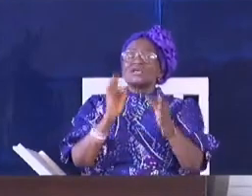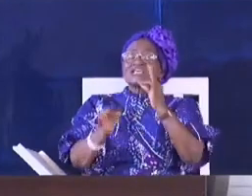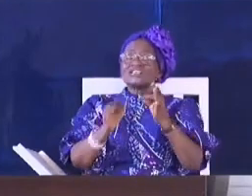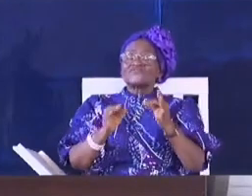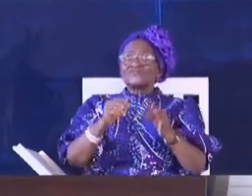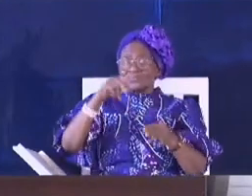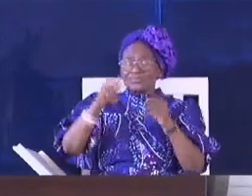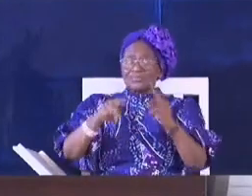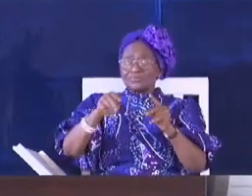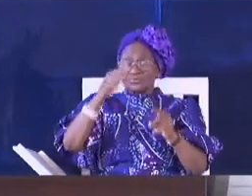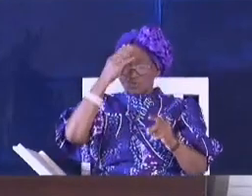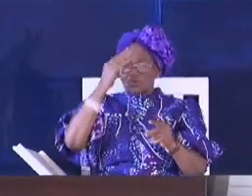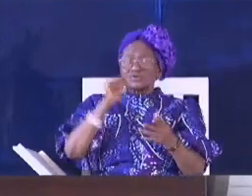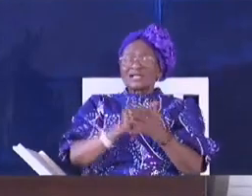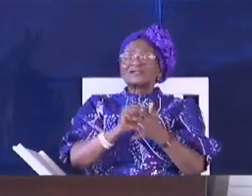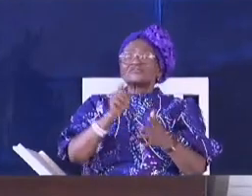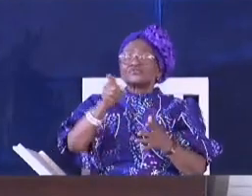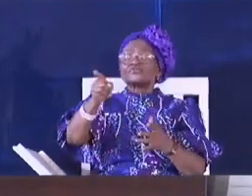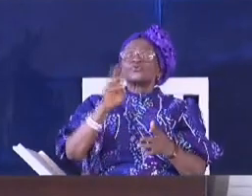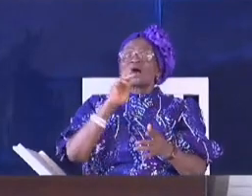of influence.